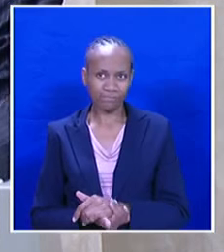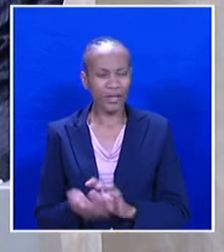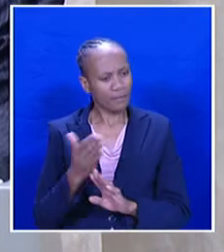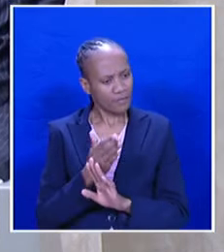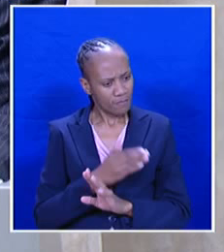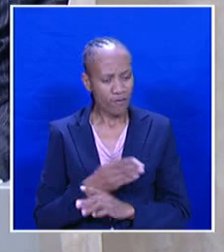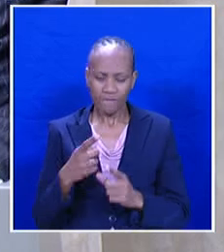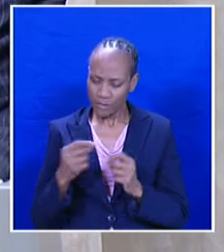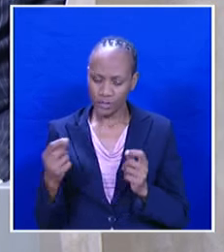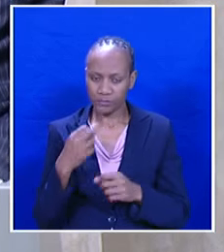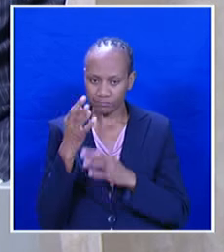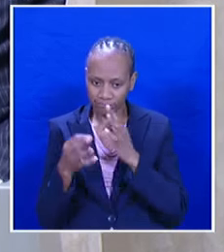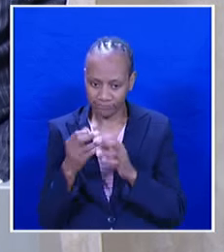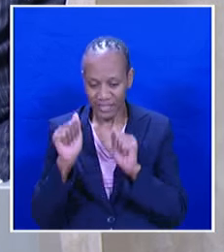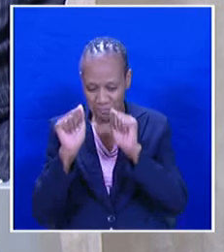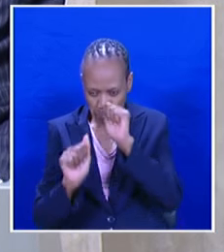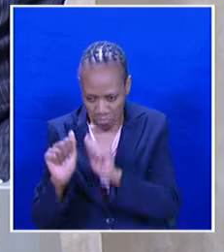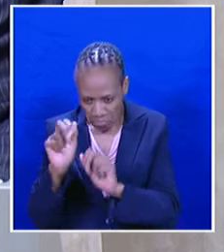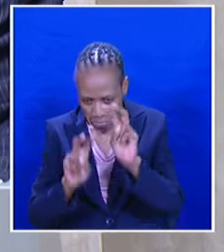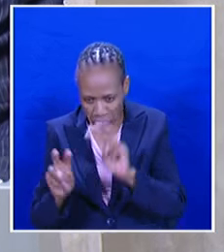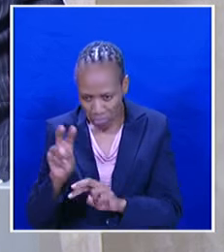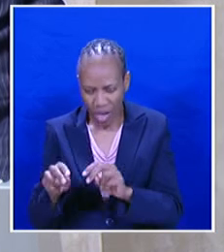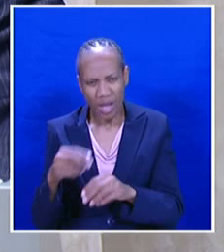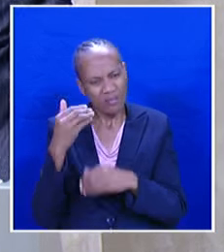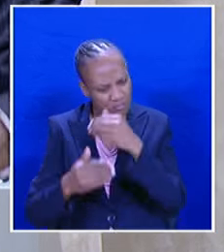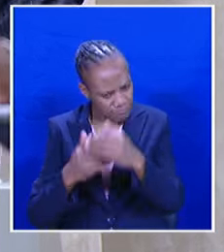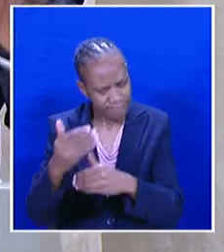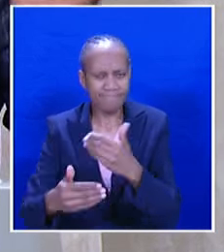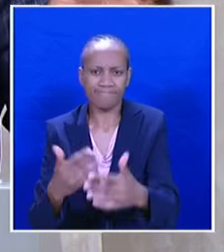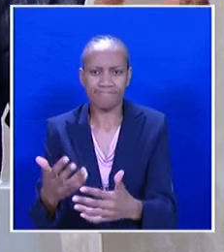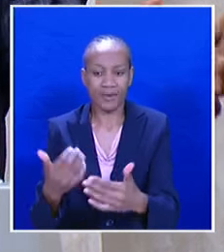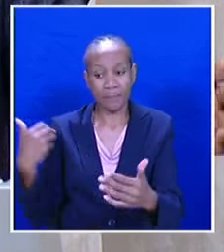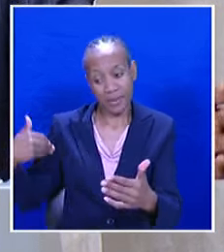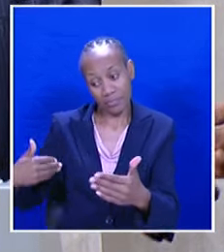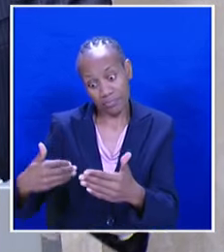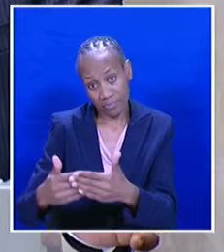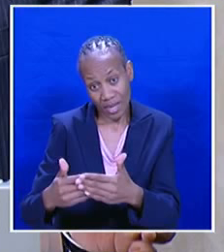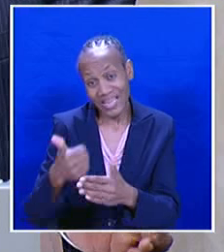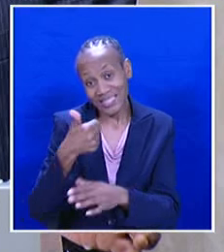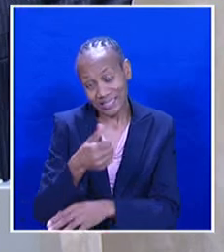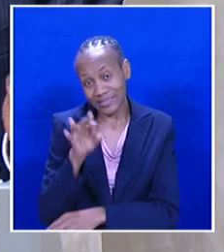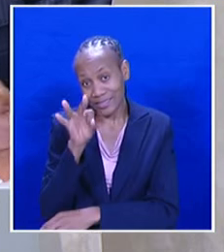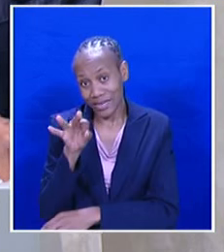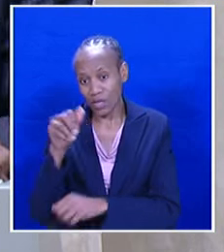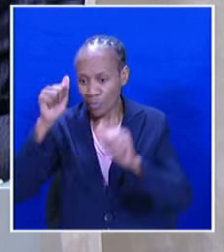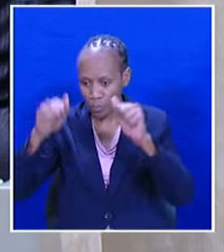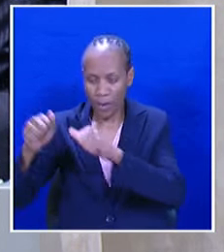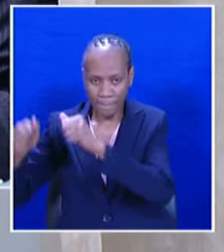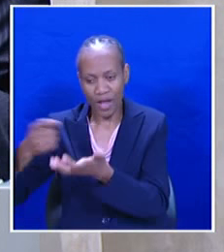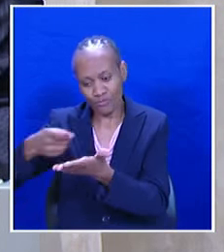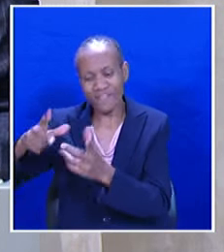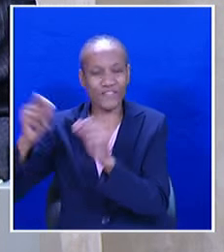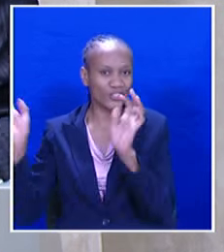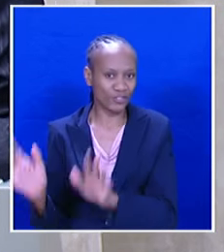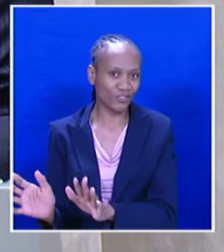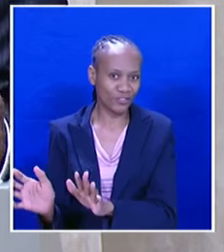is currently underway, and so far up to 63 agreements have been signed. We'll be able to disaggregate